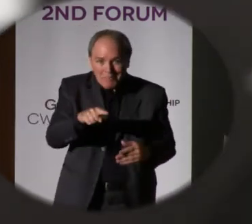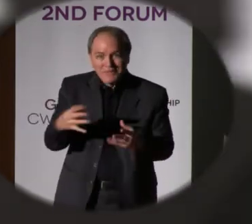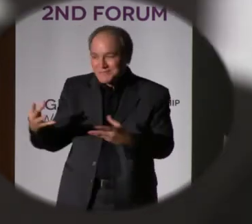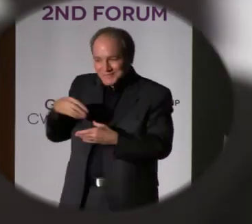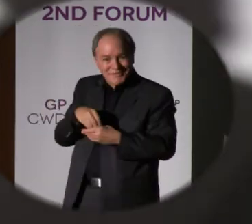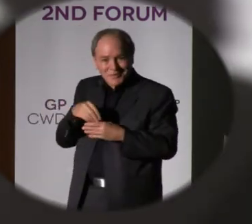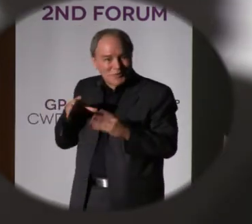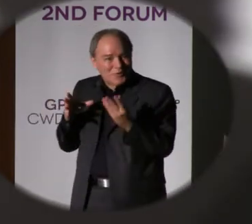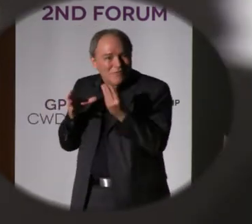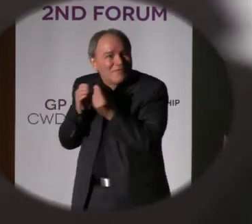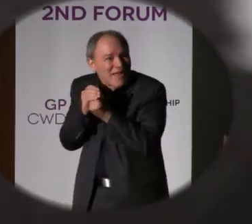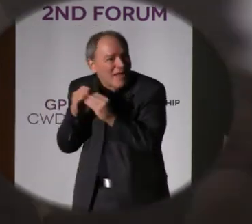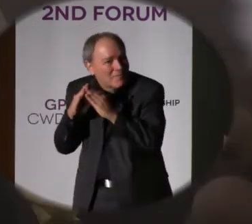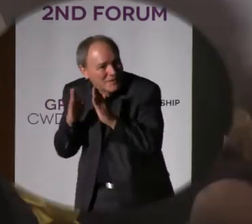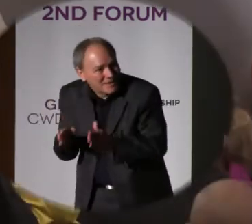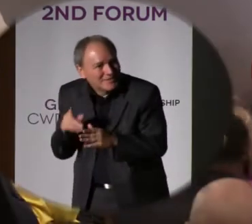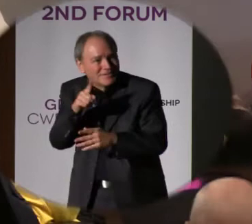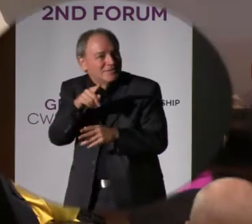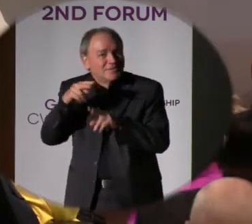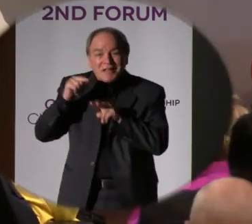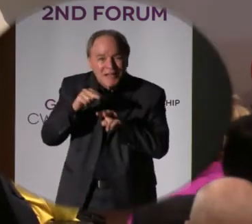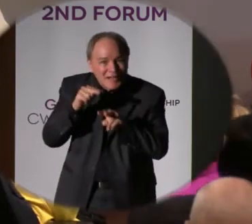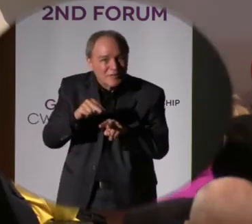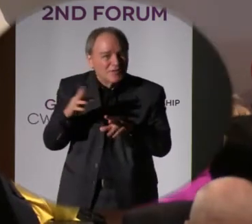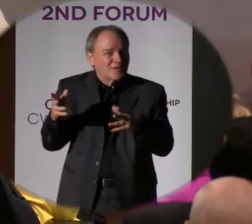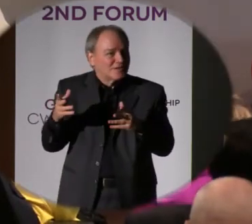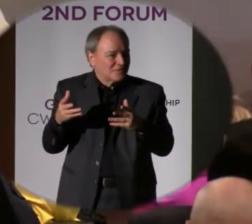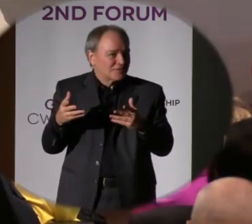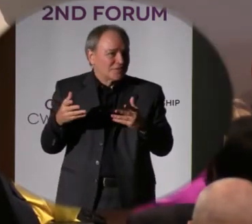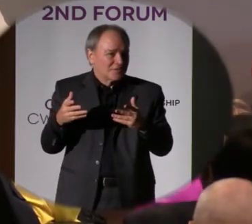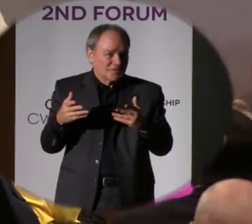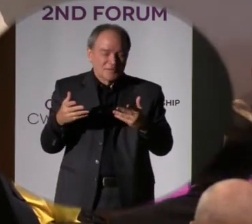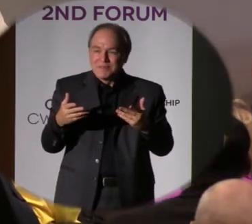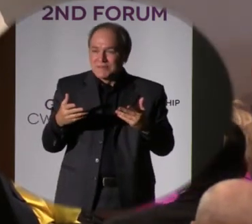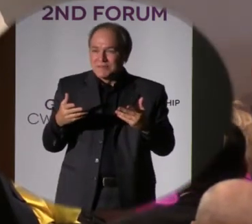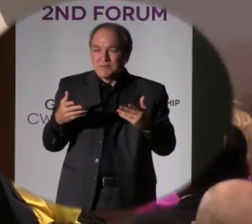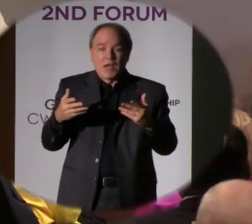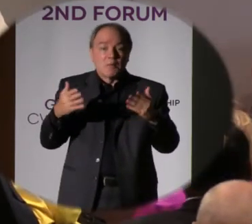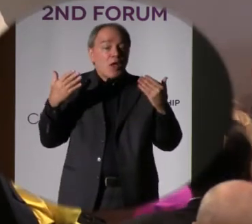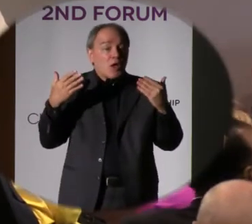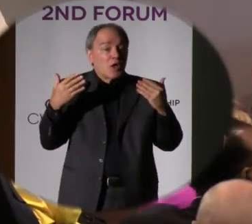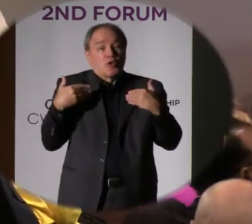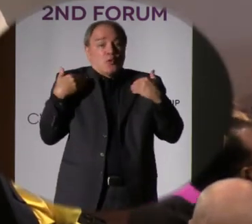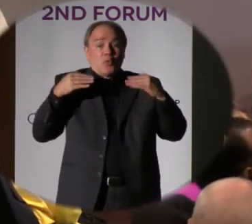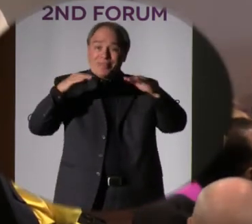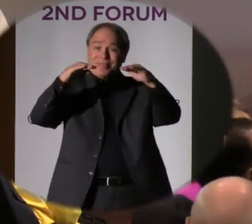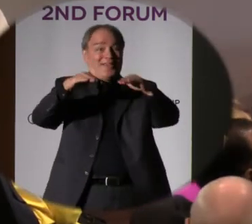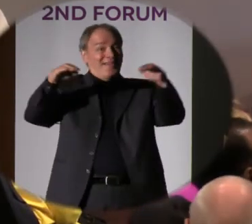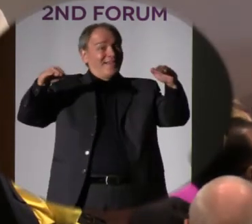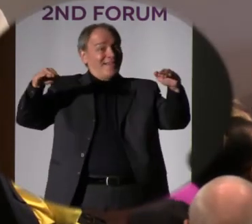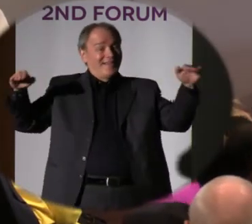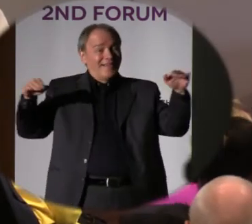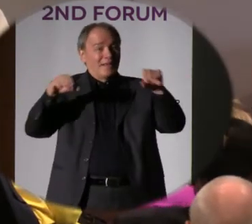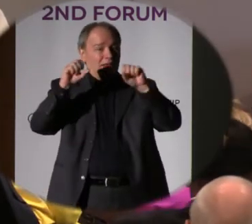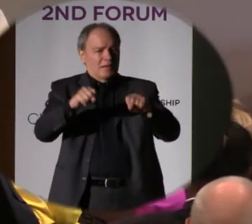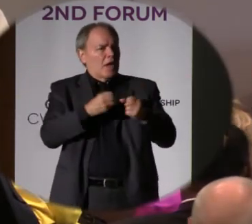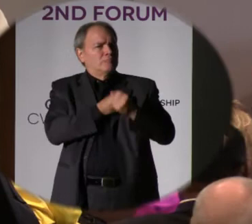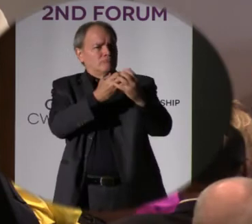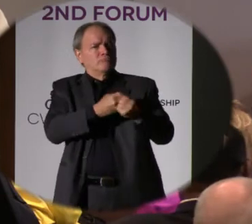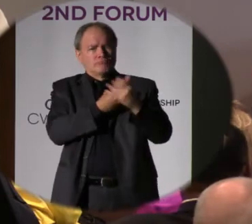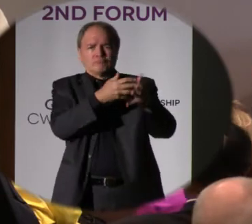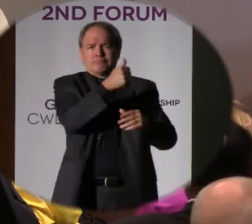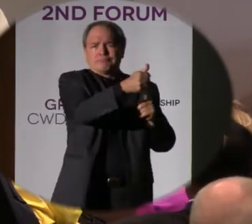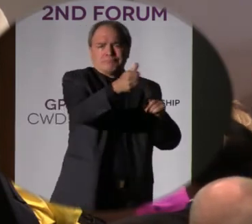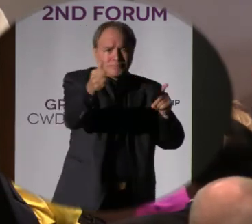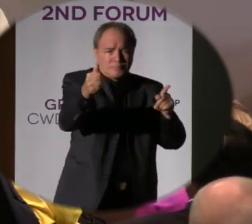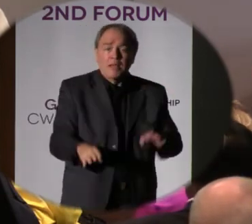all due respect to notions of participation by youth who can very well speak for themselves, it's more complicated in a number